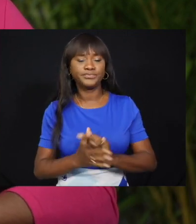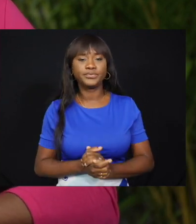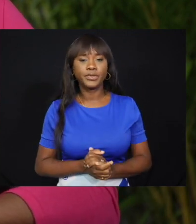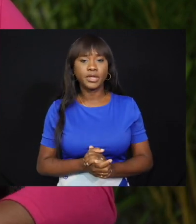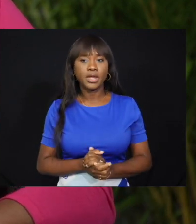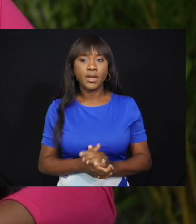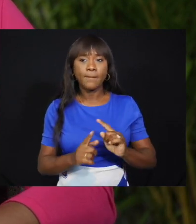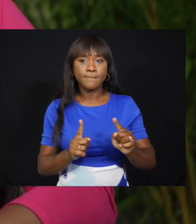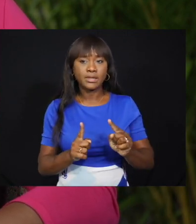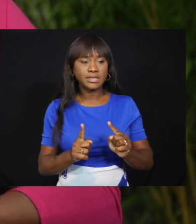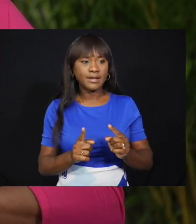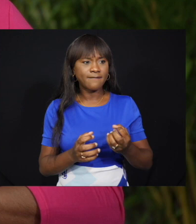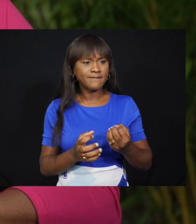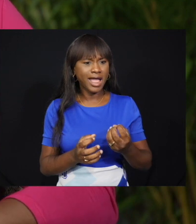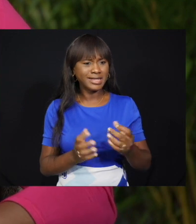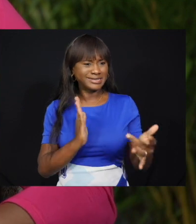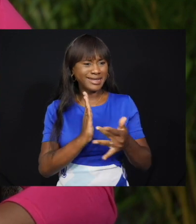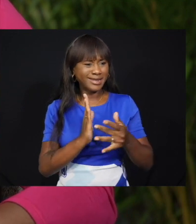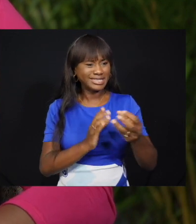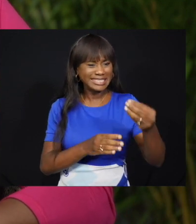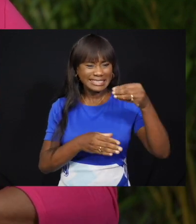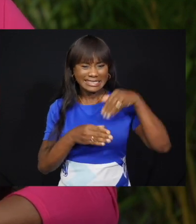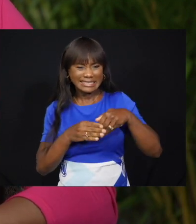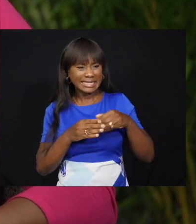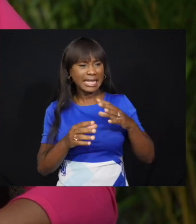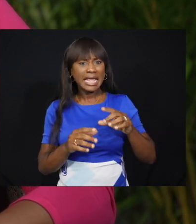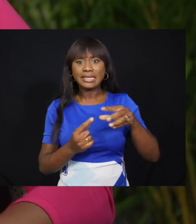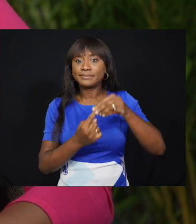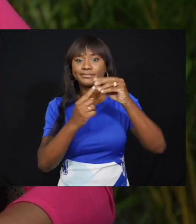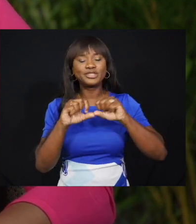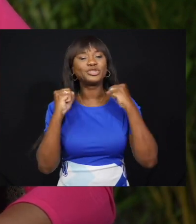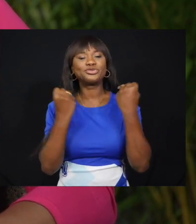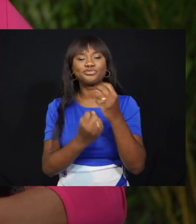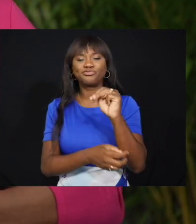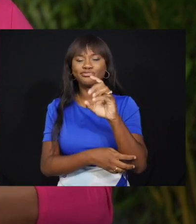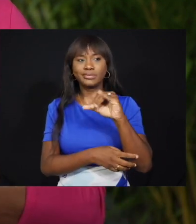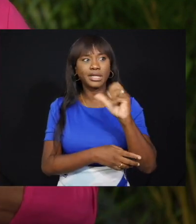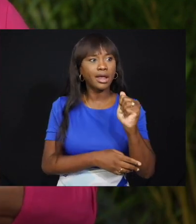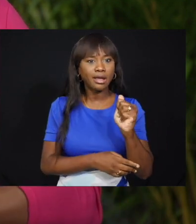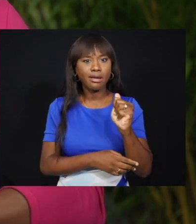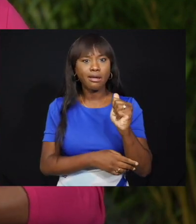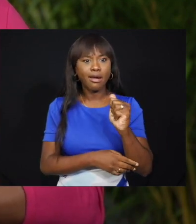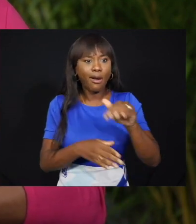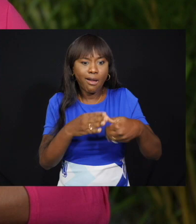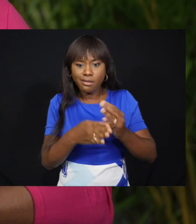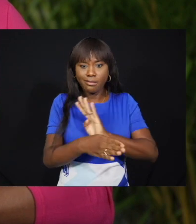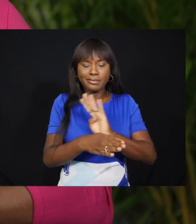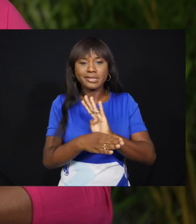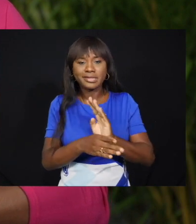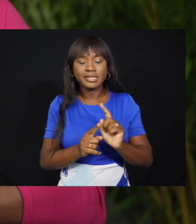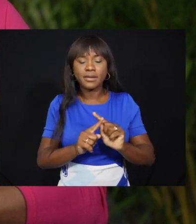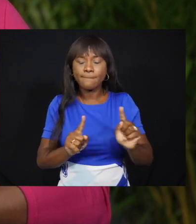word that is more commonly used, they find it intrusive, especially social media. But when you are hearing of